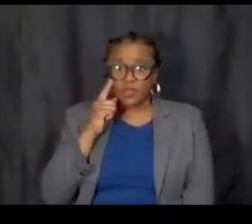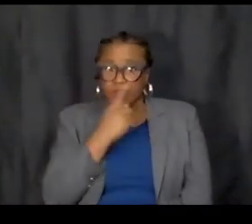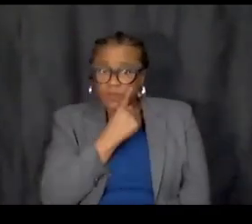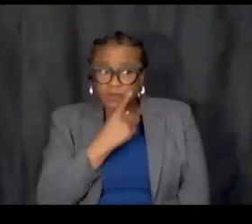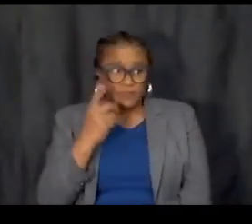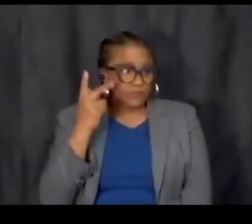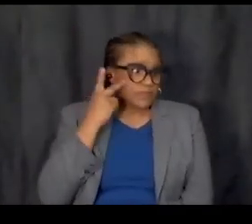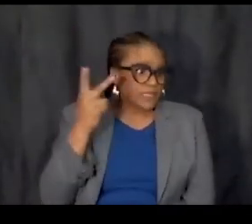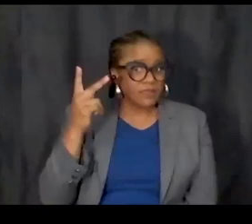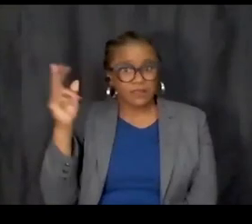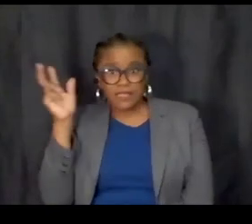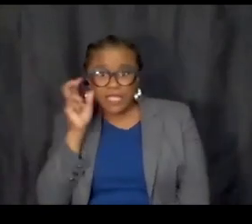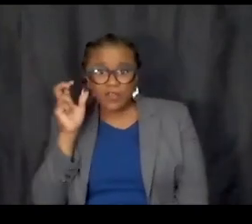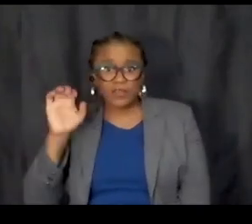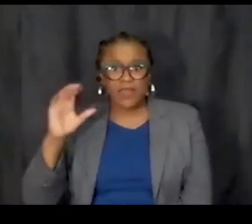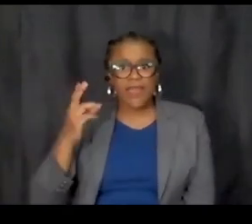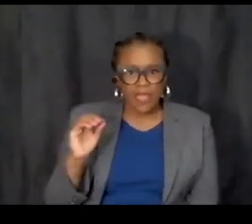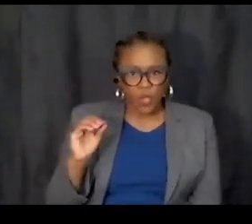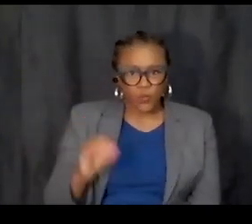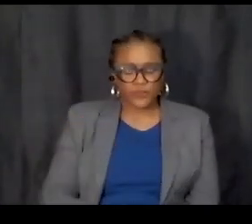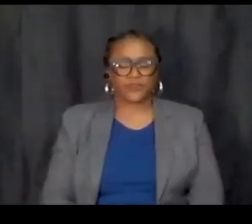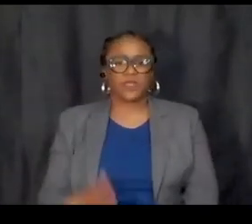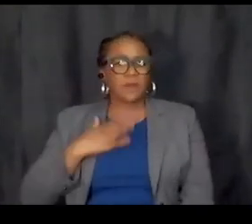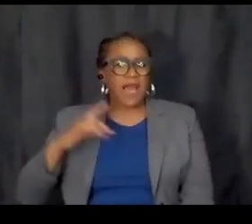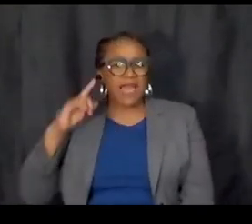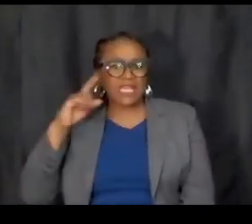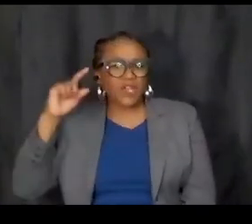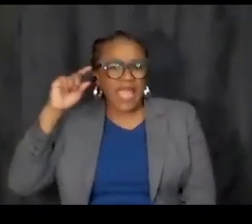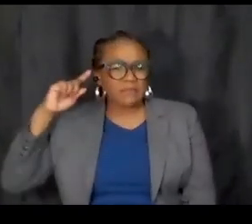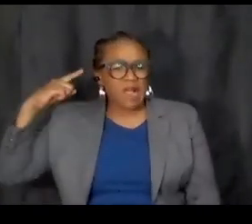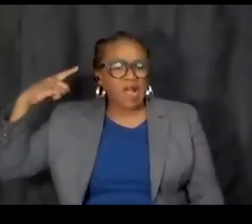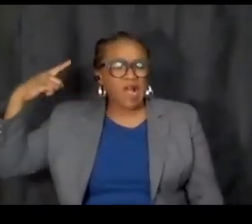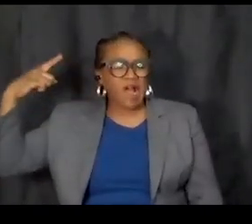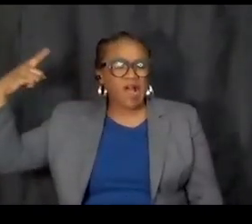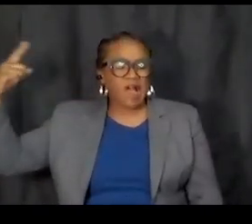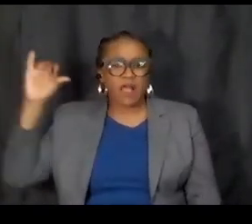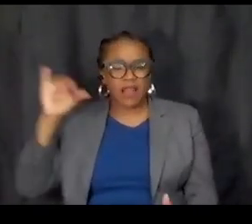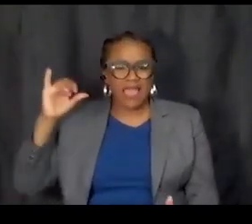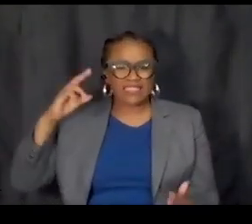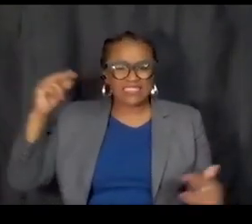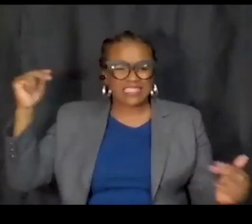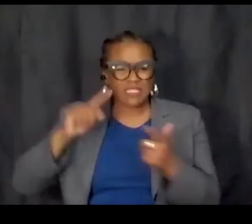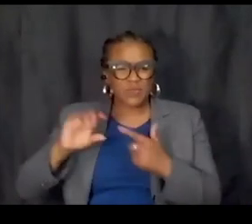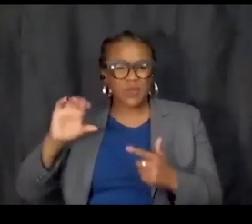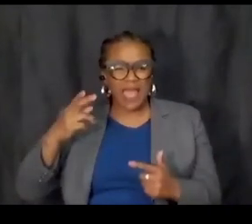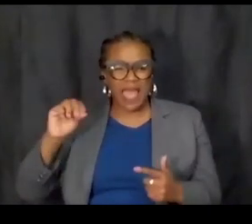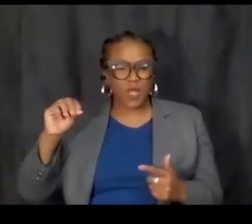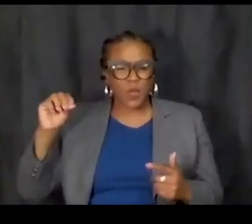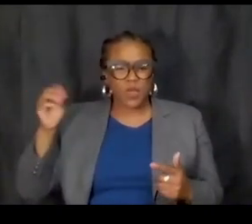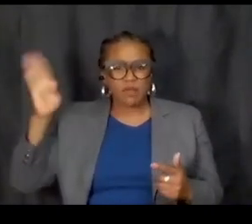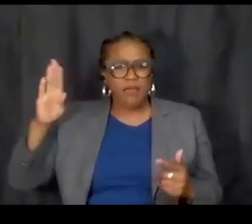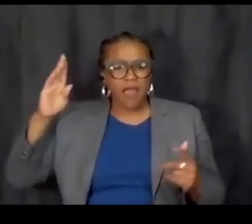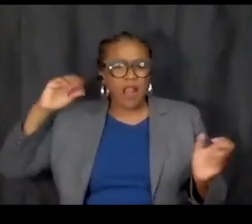My ear amps whistle as if singing to echo, goddess of noise, the raveled knot of tongues, of